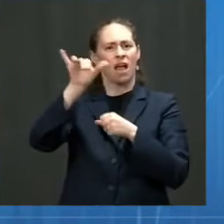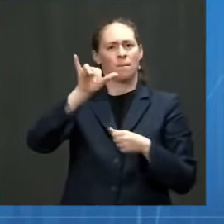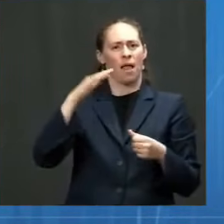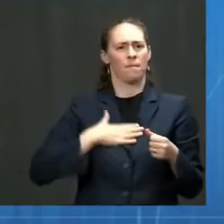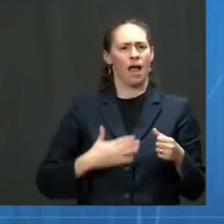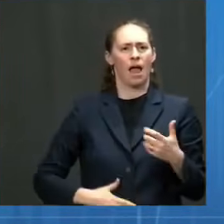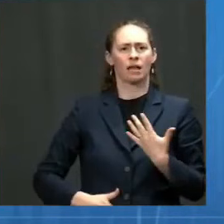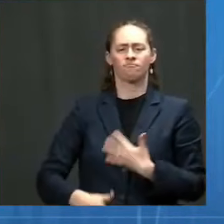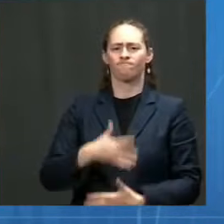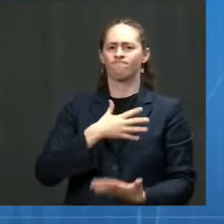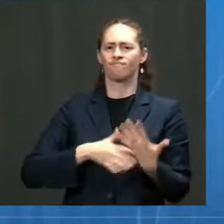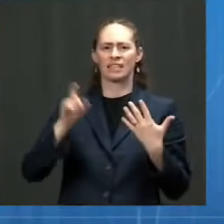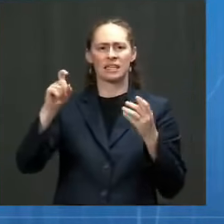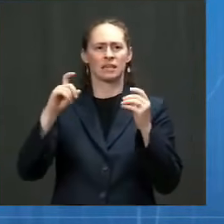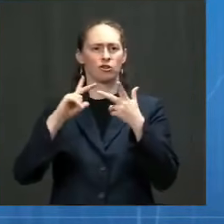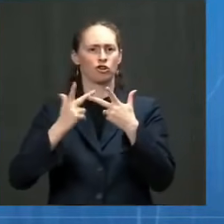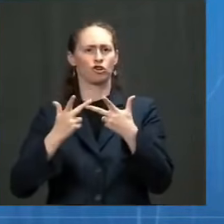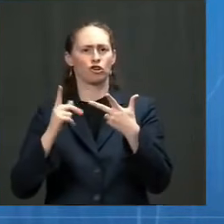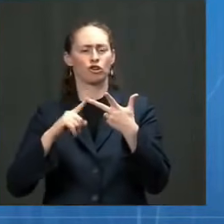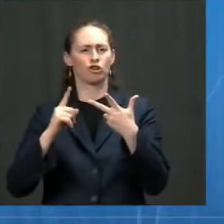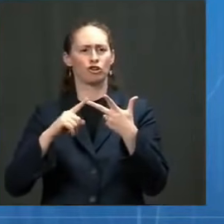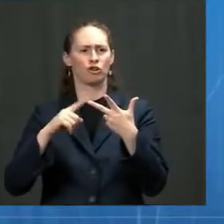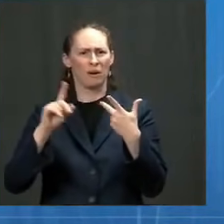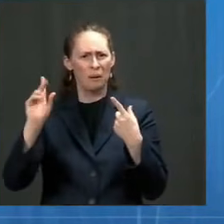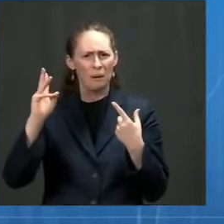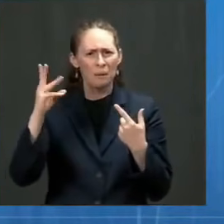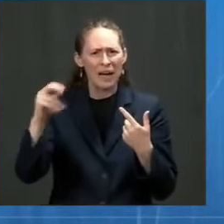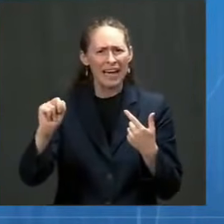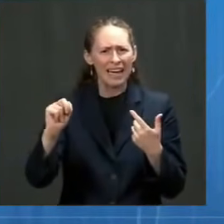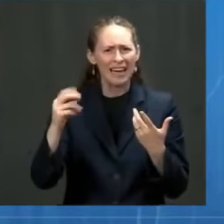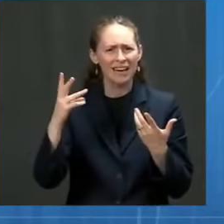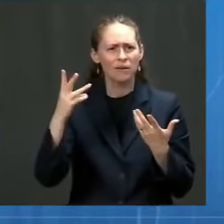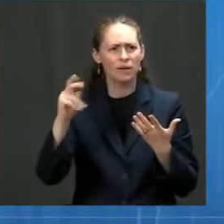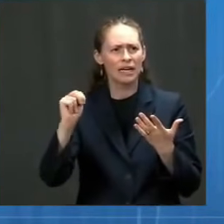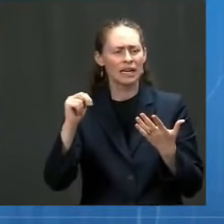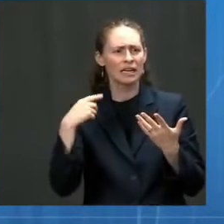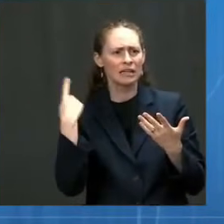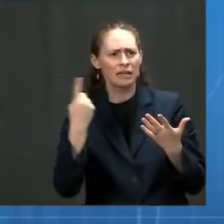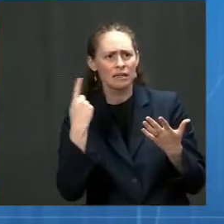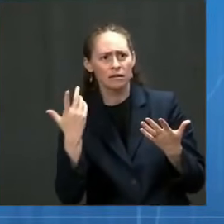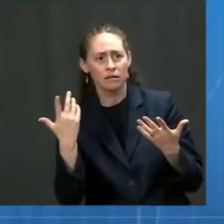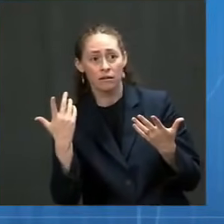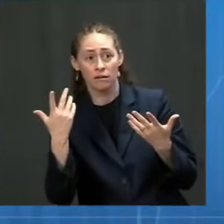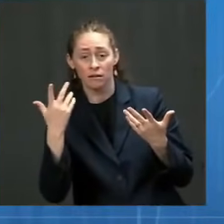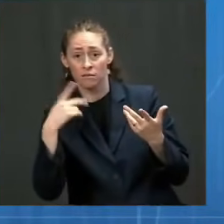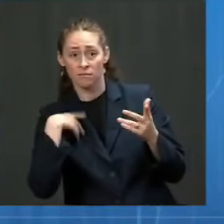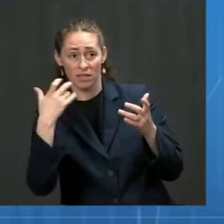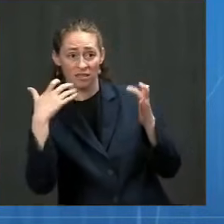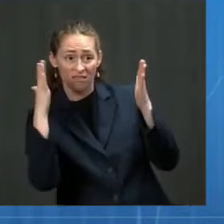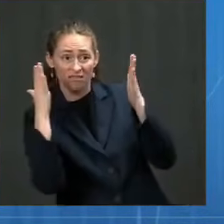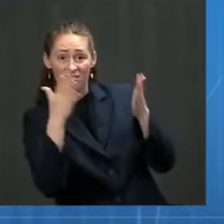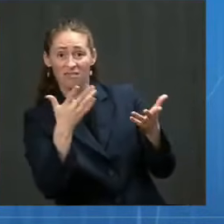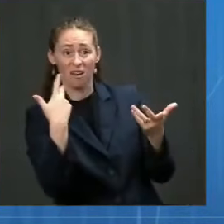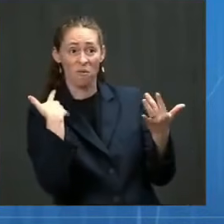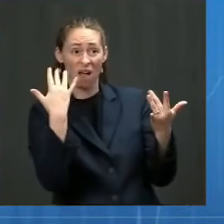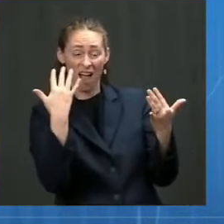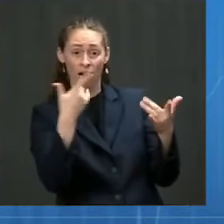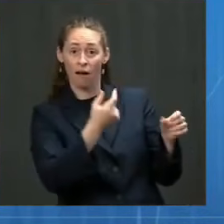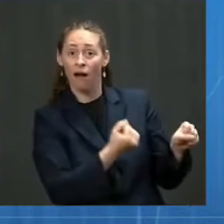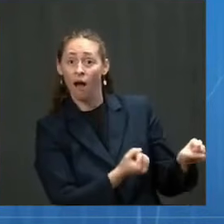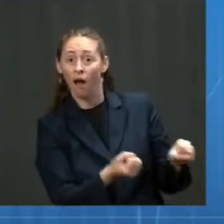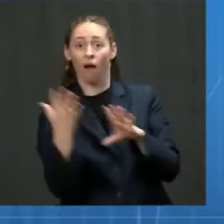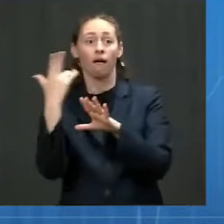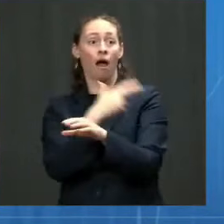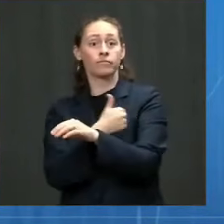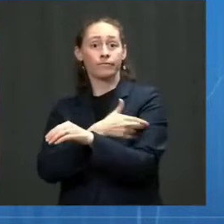right signal? Is it vaccinated people ending up sick enough to be in hospitals? And can the government wait for that kind of evidence before